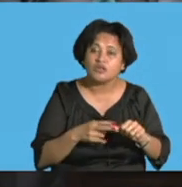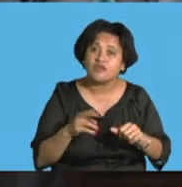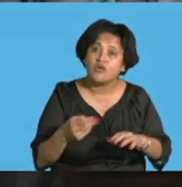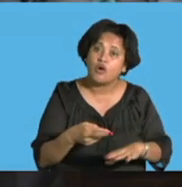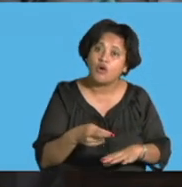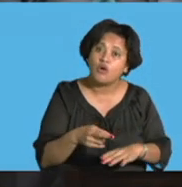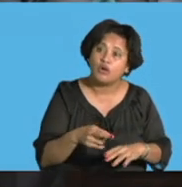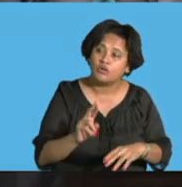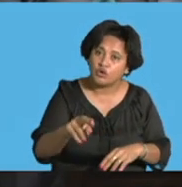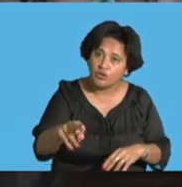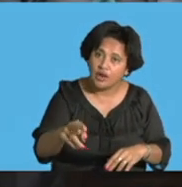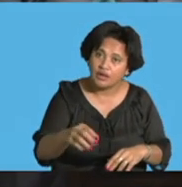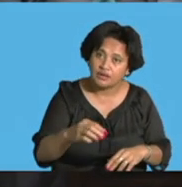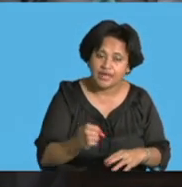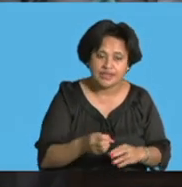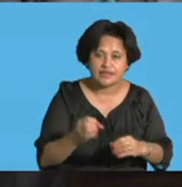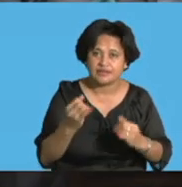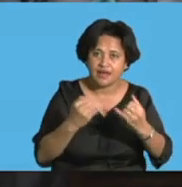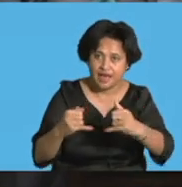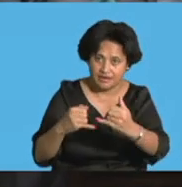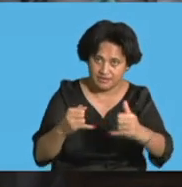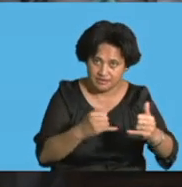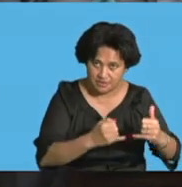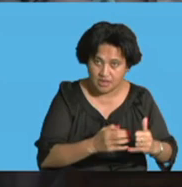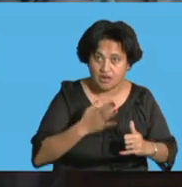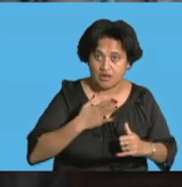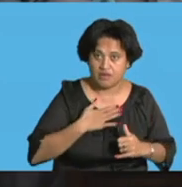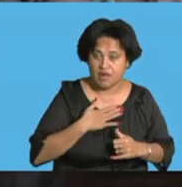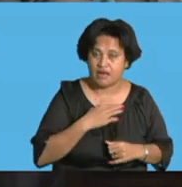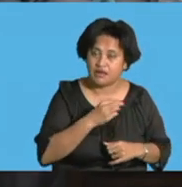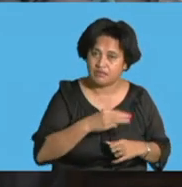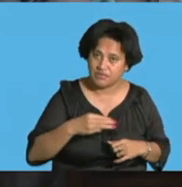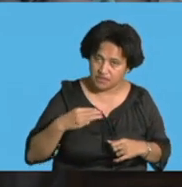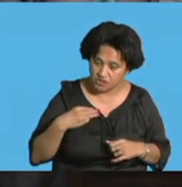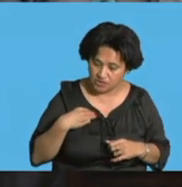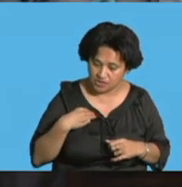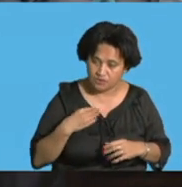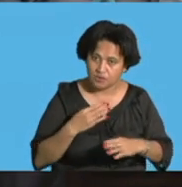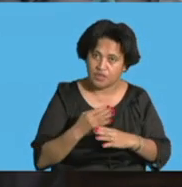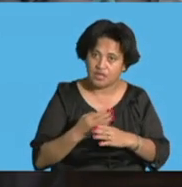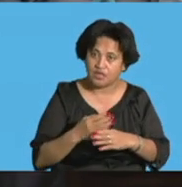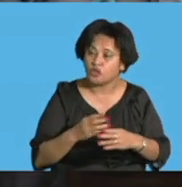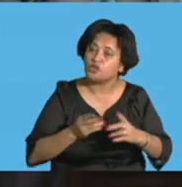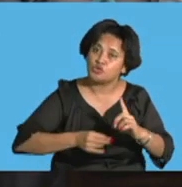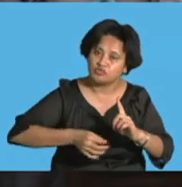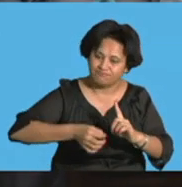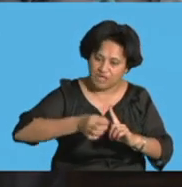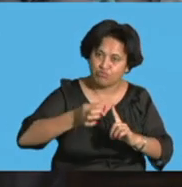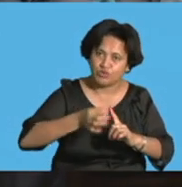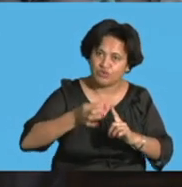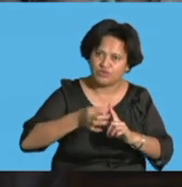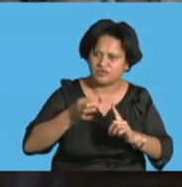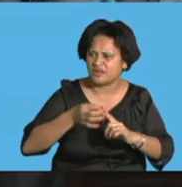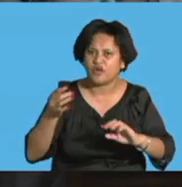continue. My ministry will review processes relating to upgrade of informal settlements to reduce time